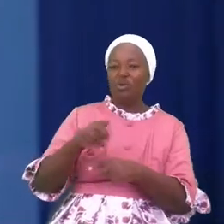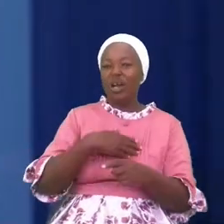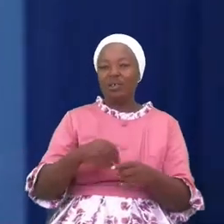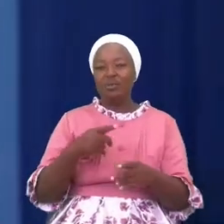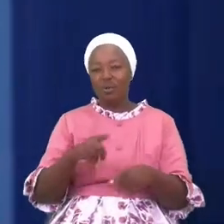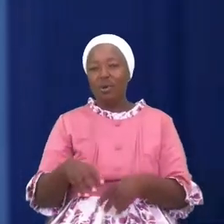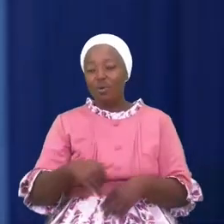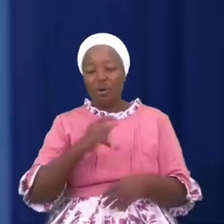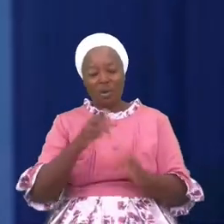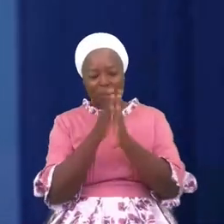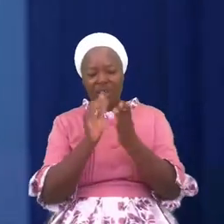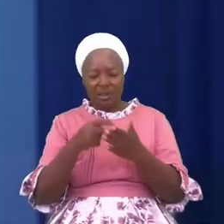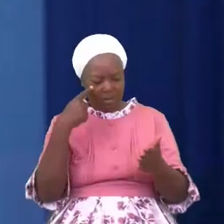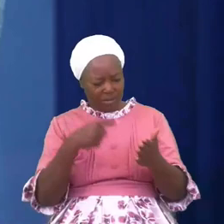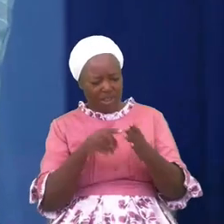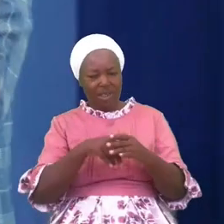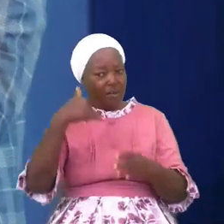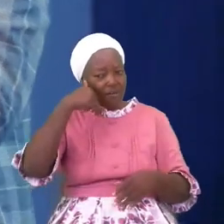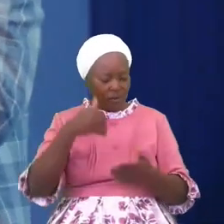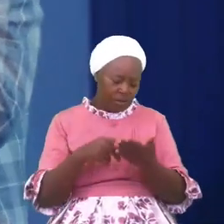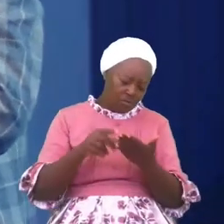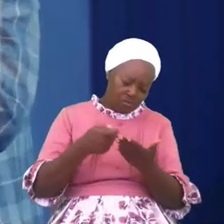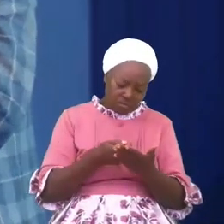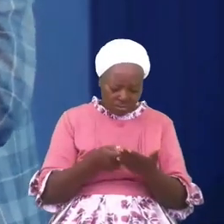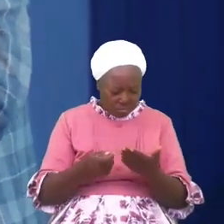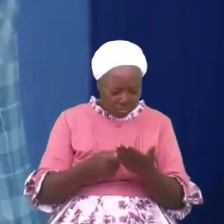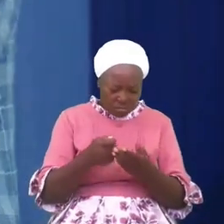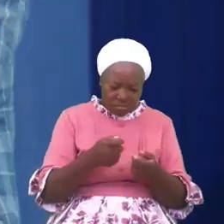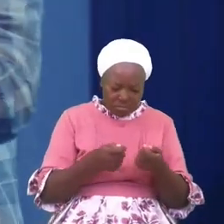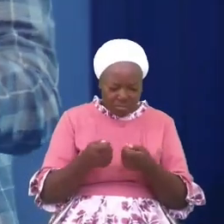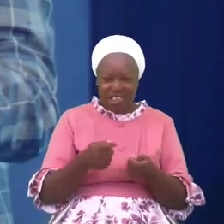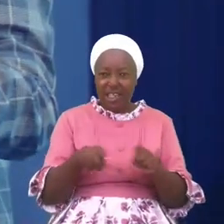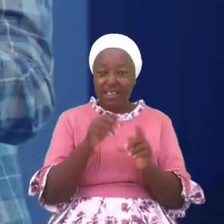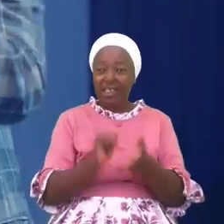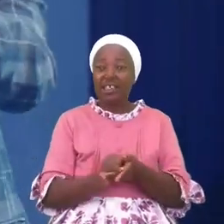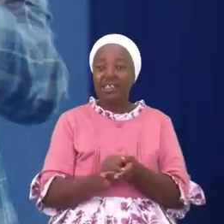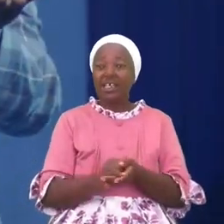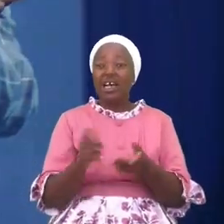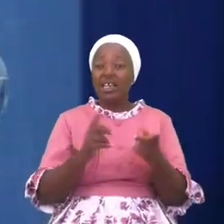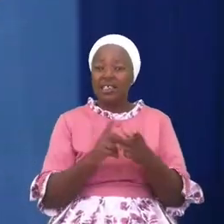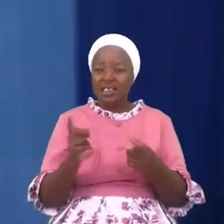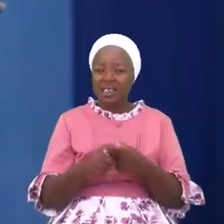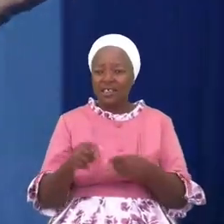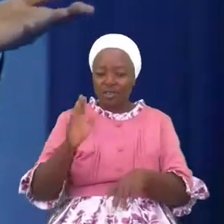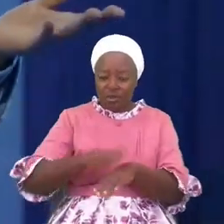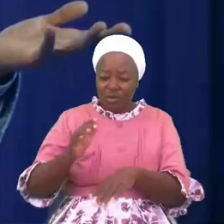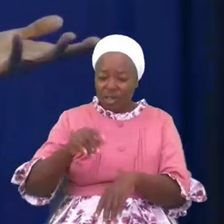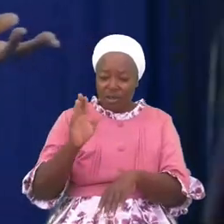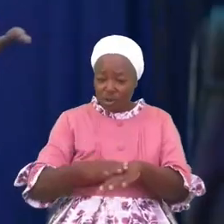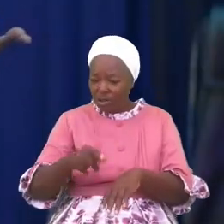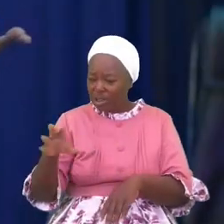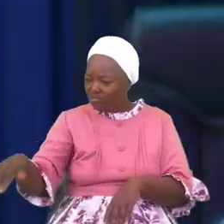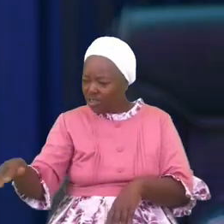He's looking for all the things that came in. And he taps and says, see what came is blocking your way. He didn't want